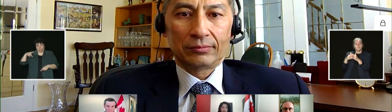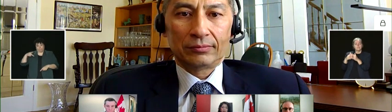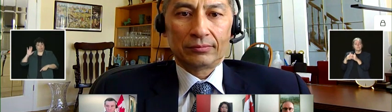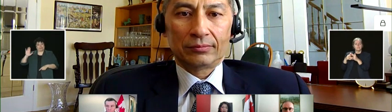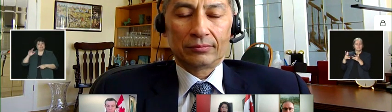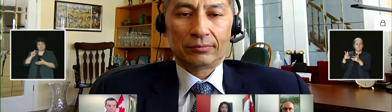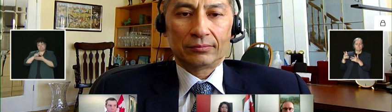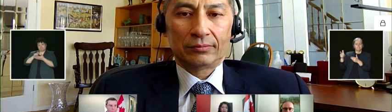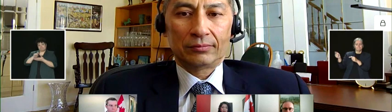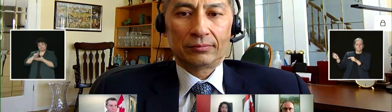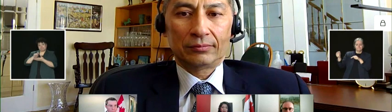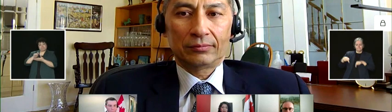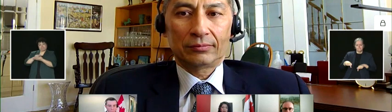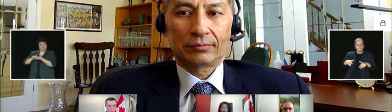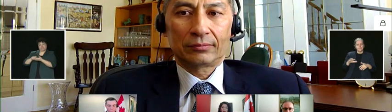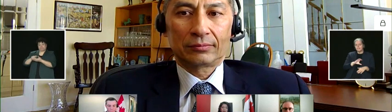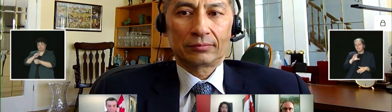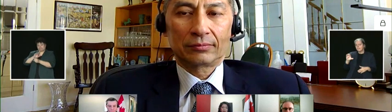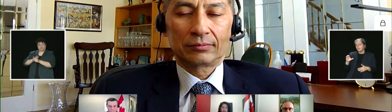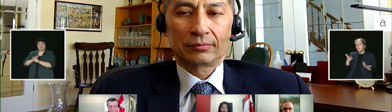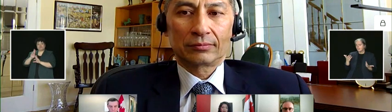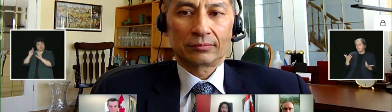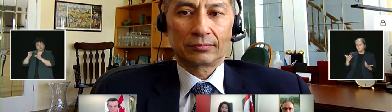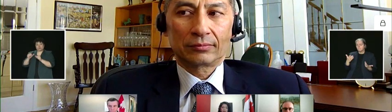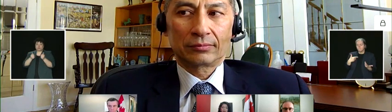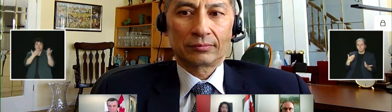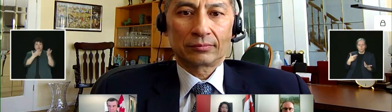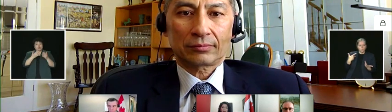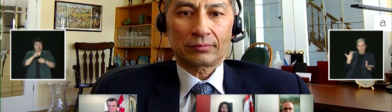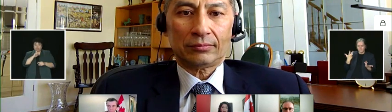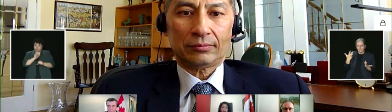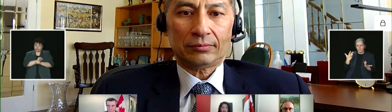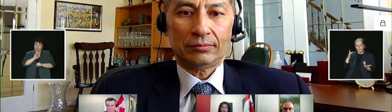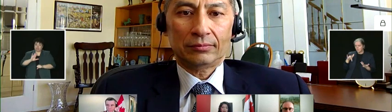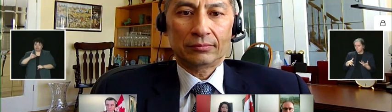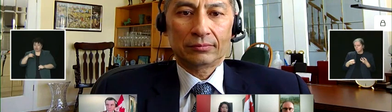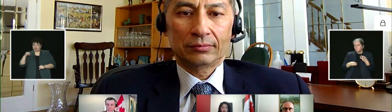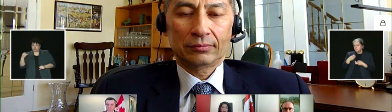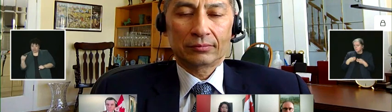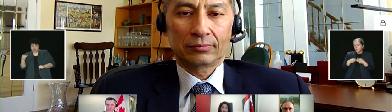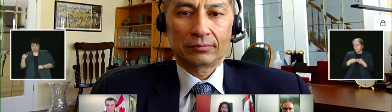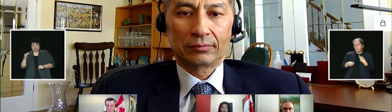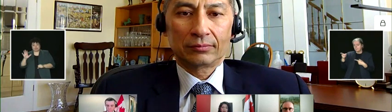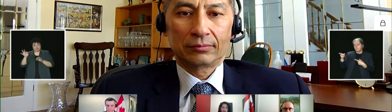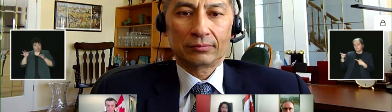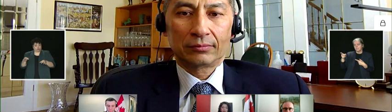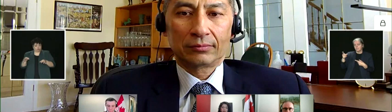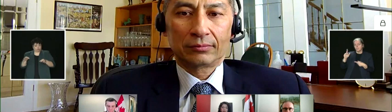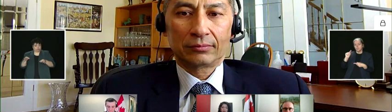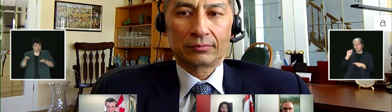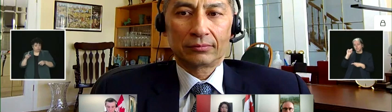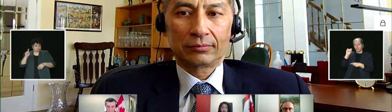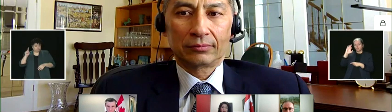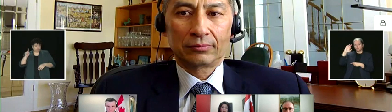vaccine prioritization? Is it something in the U.S. procurement contracts, or is it really up to Johnson & Johnson's leadership alone?